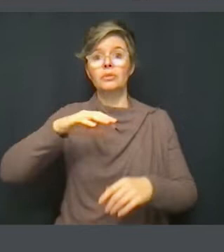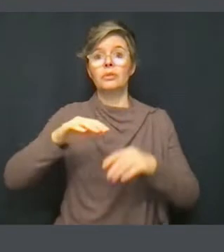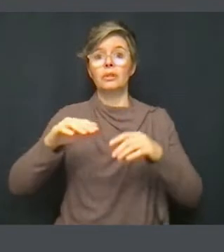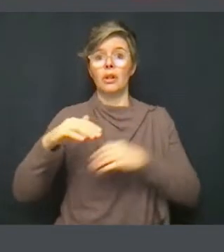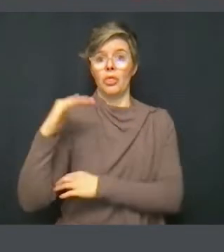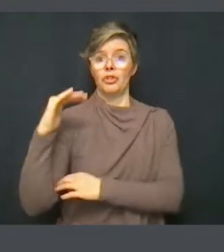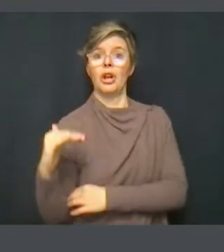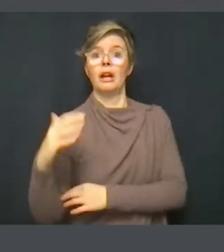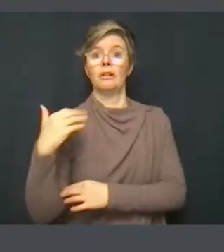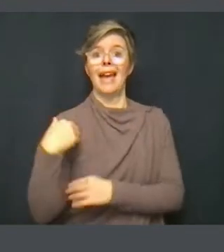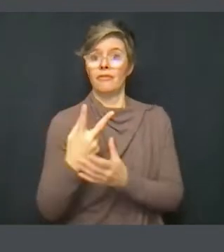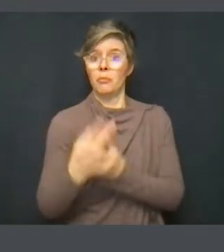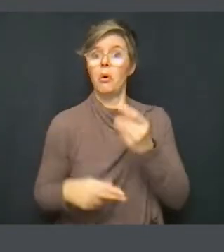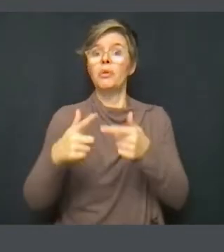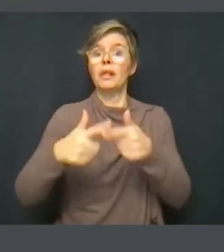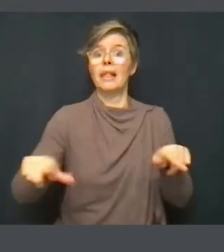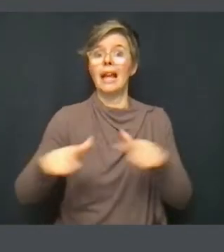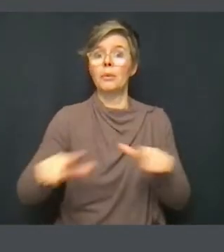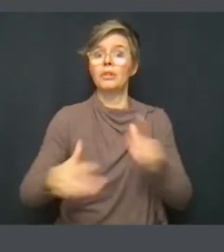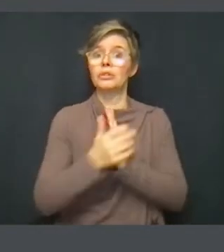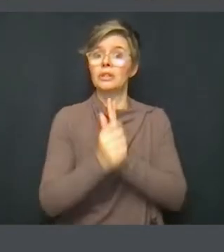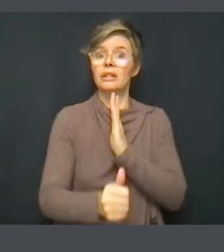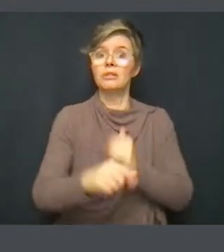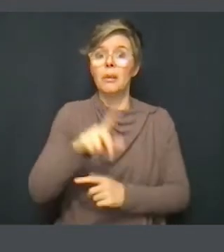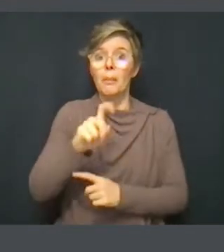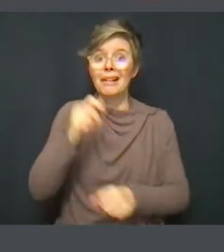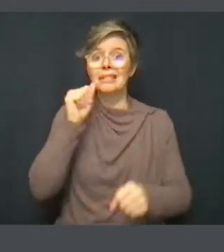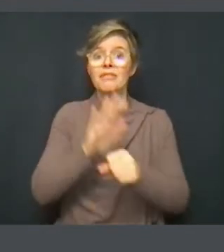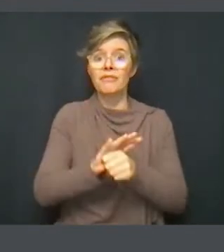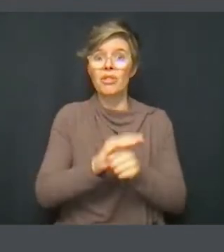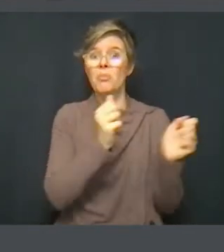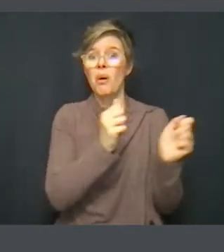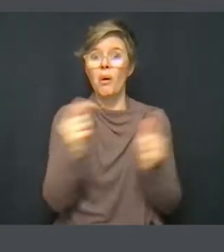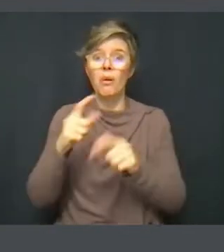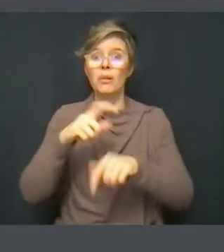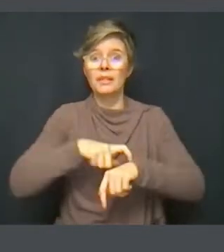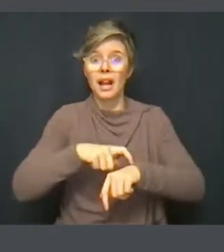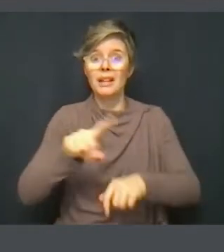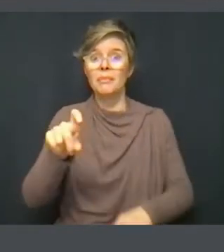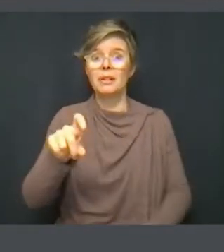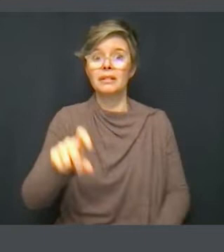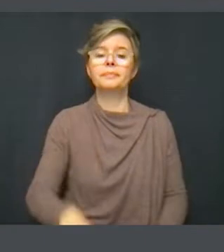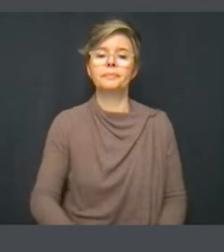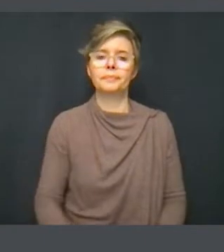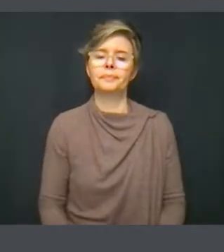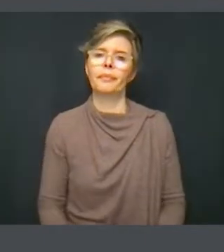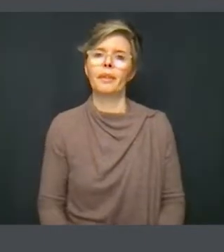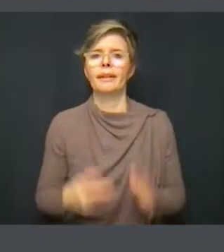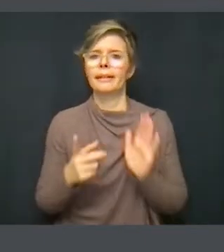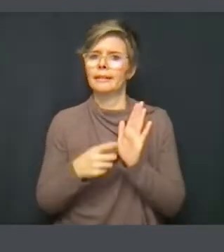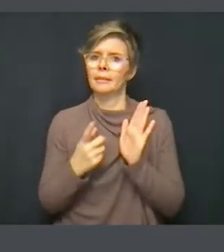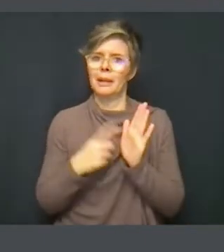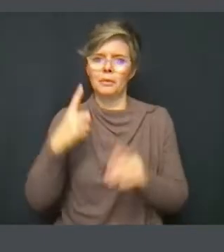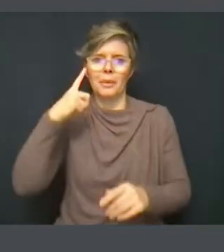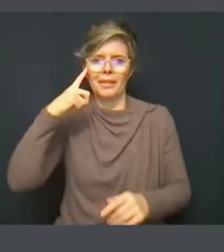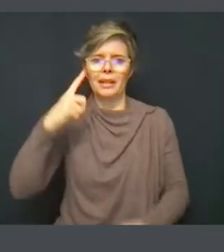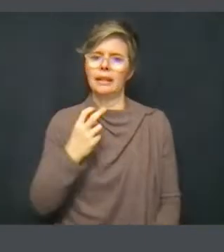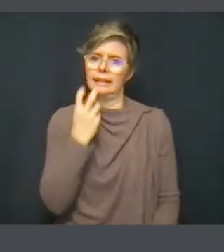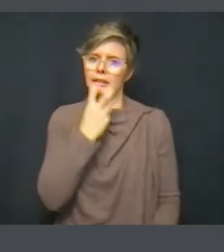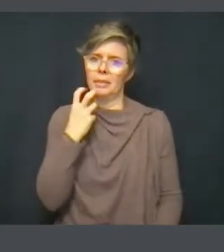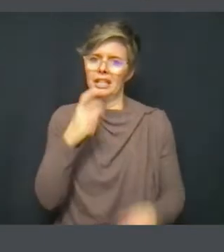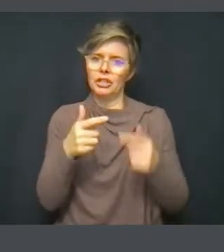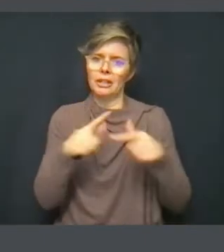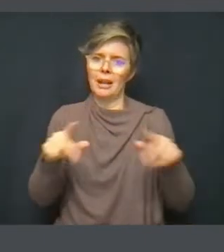languages all the time, right? So a lot of times when we talk about bilingual assessment, we'll think, well, we always have to test this kid in